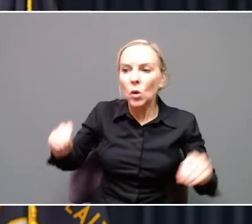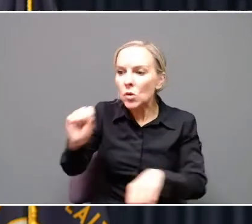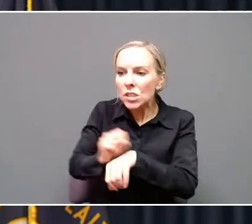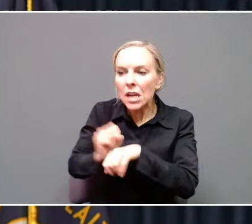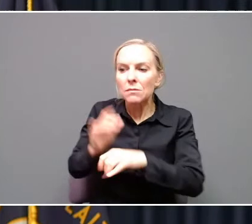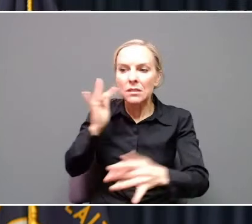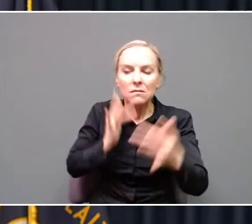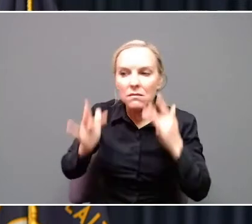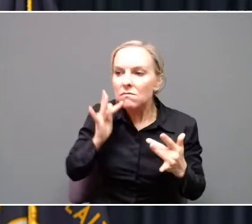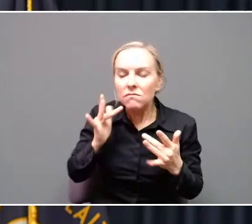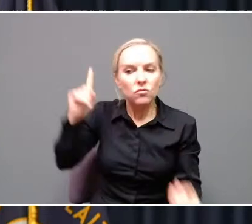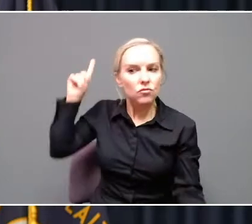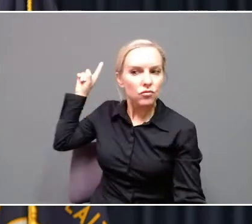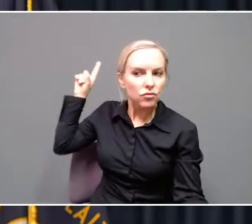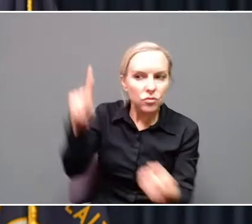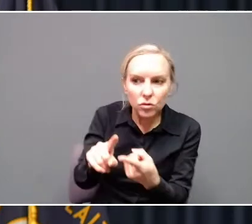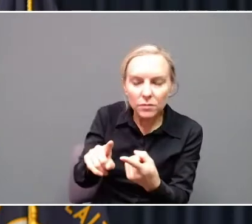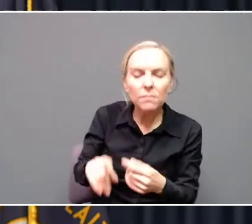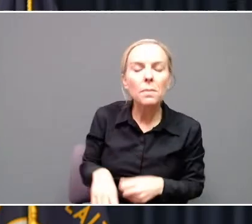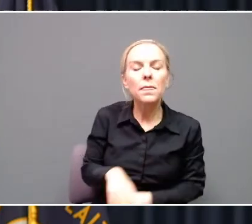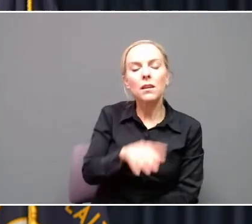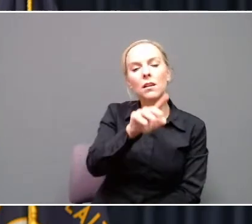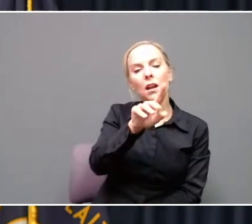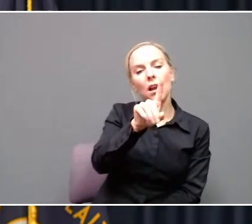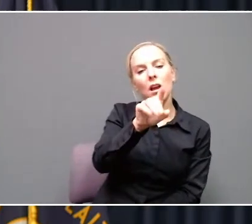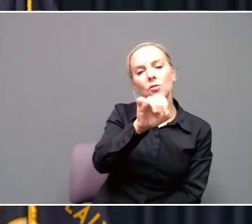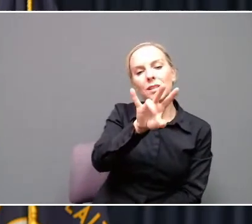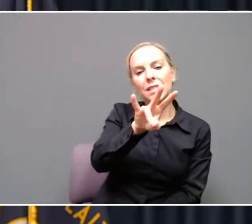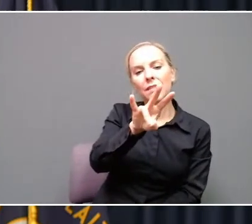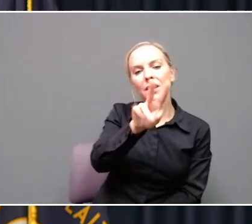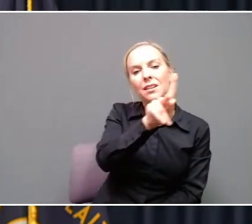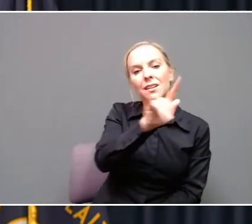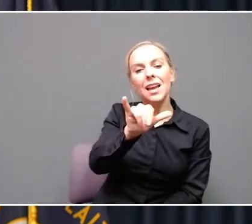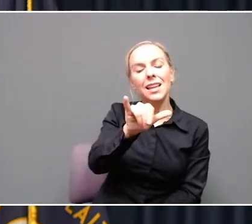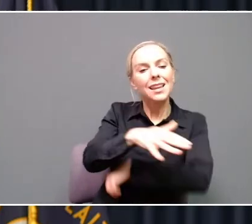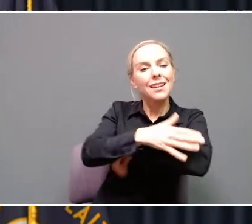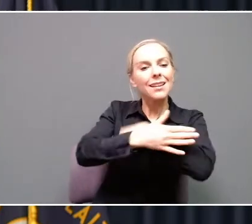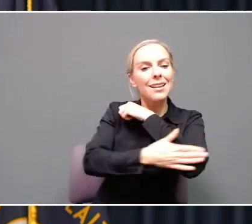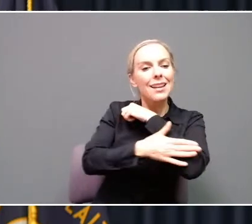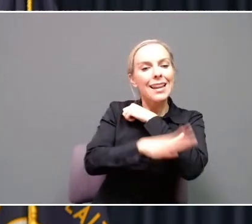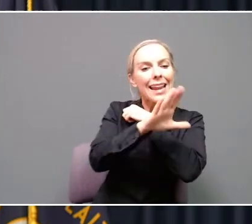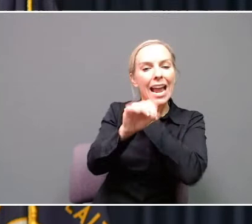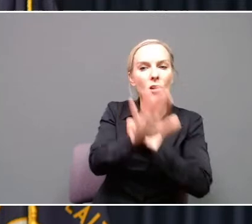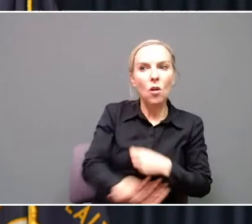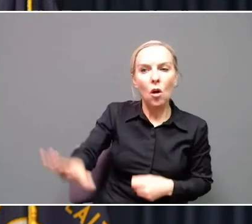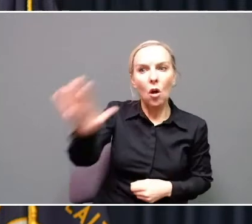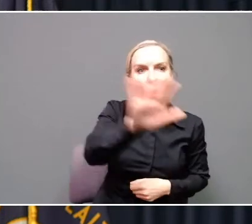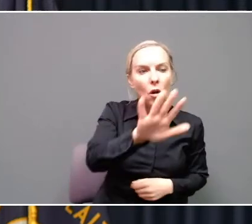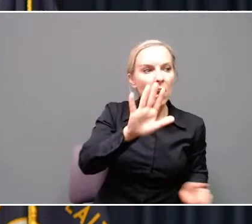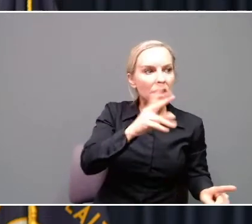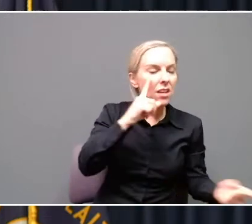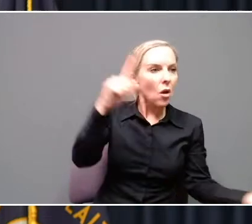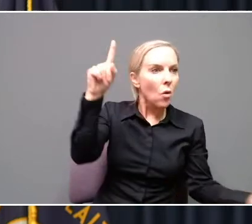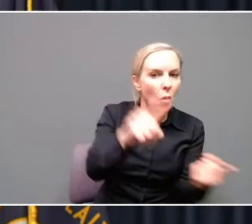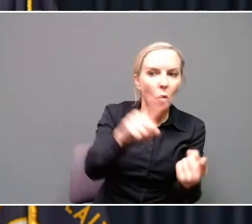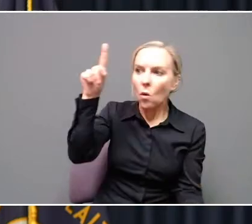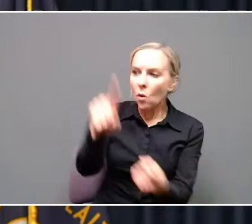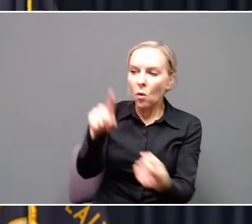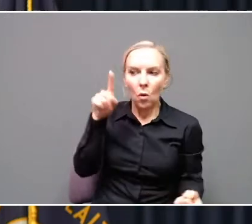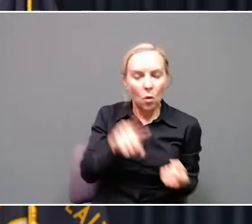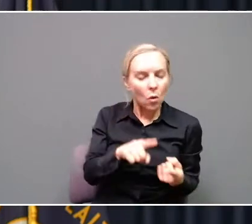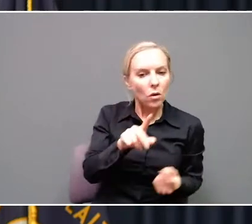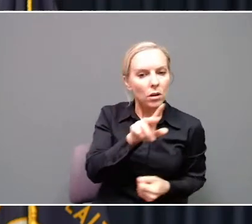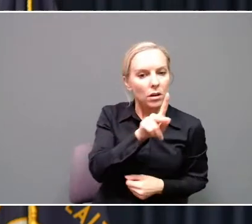out, 107 Kentucky counties saw their unemployment rates drop even from last month.